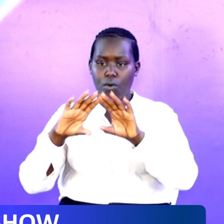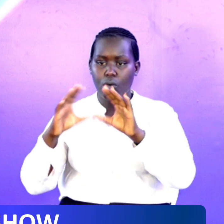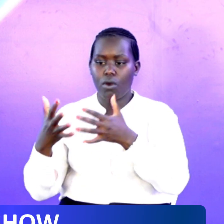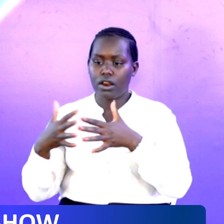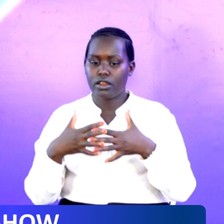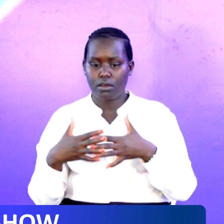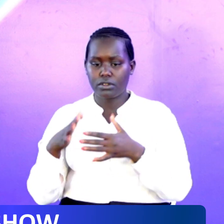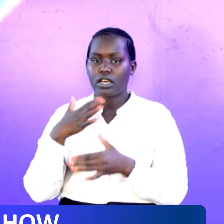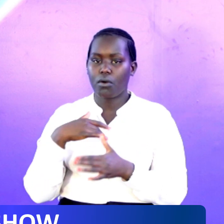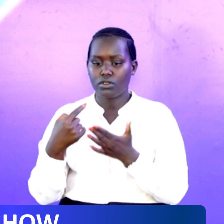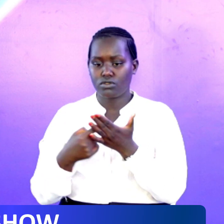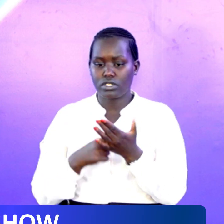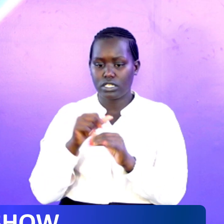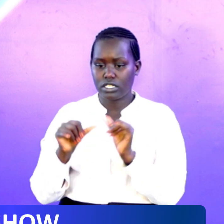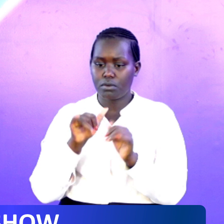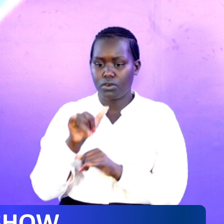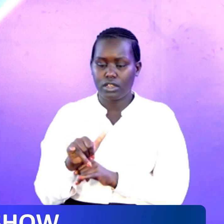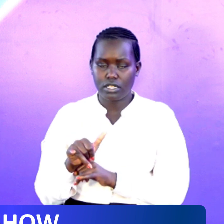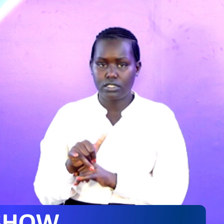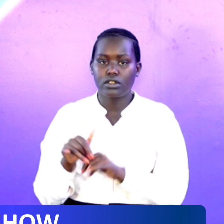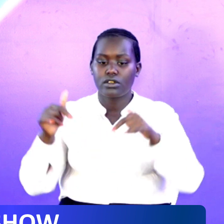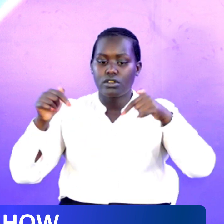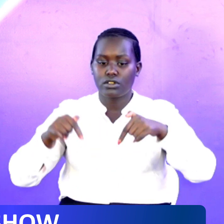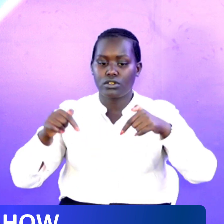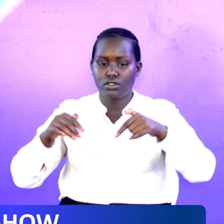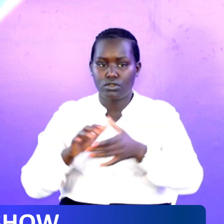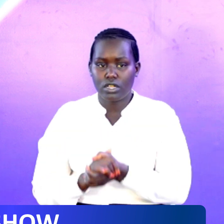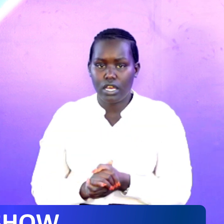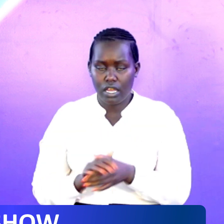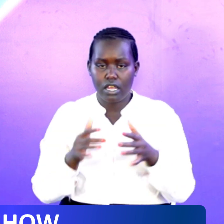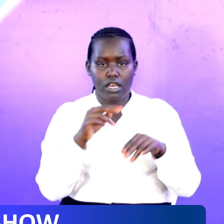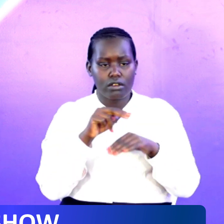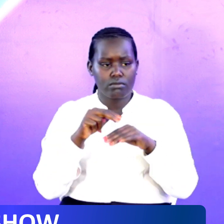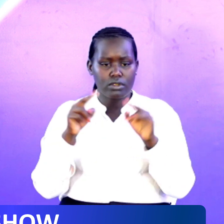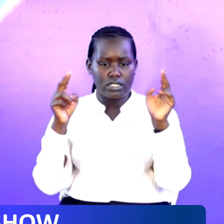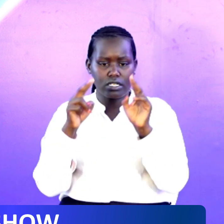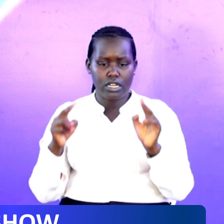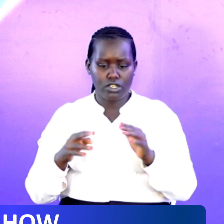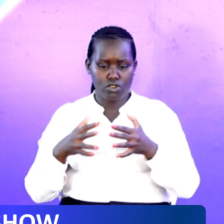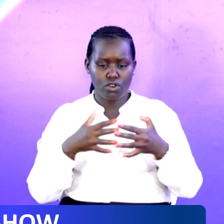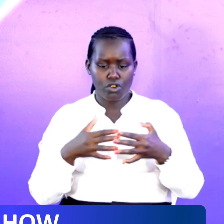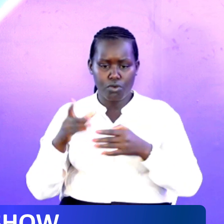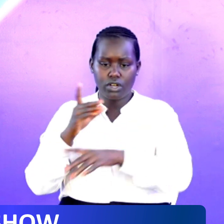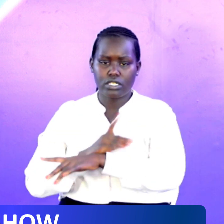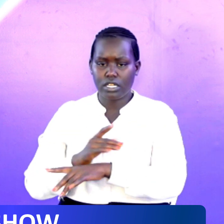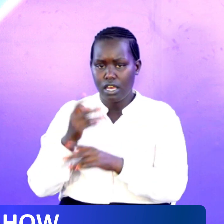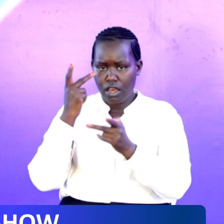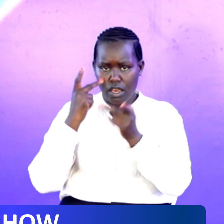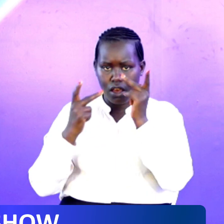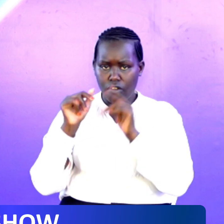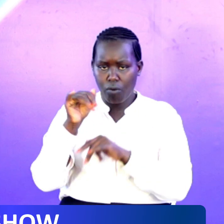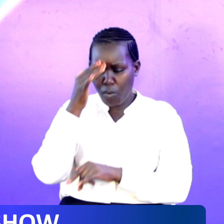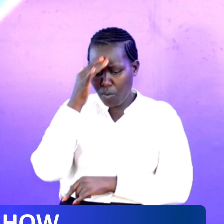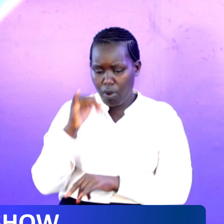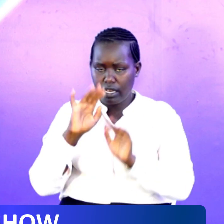us to center our conversation on today. And today we mark International Democracy Day. In your view, why is this day significant for